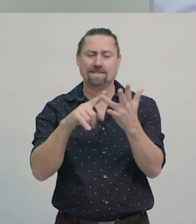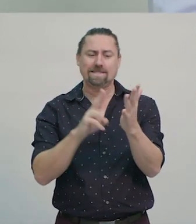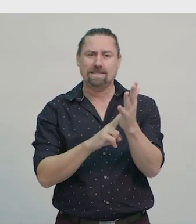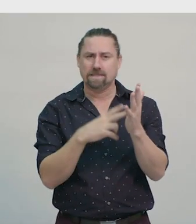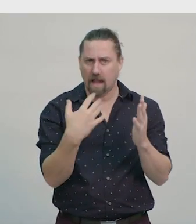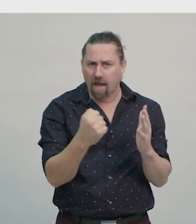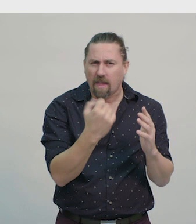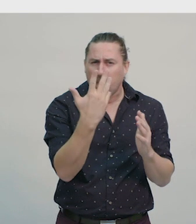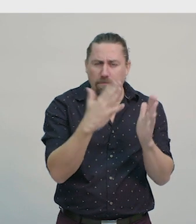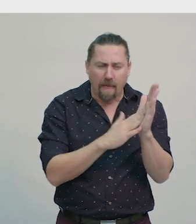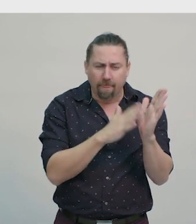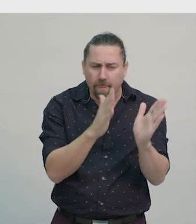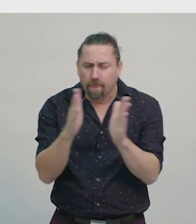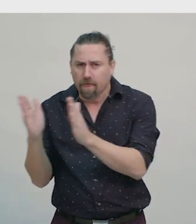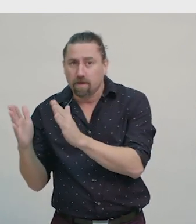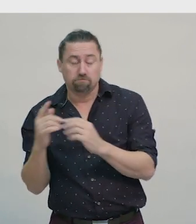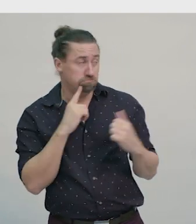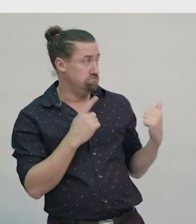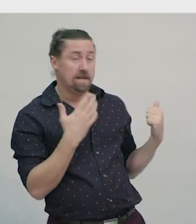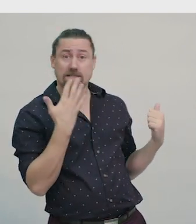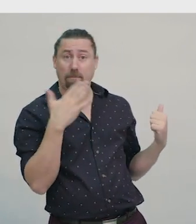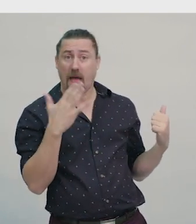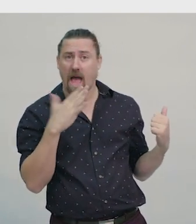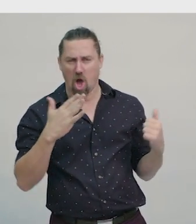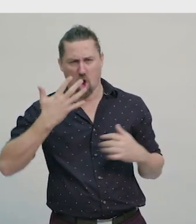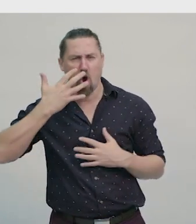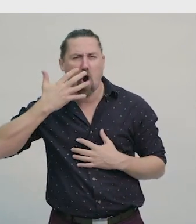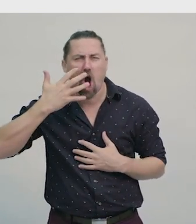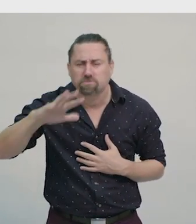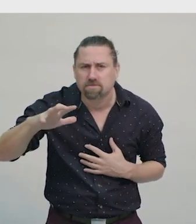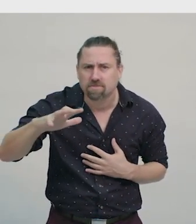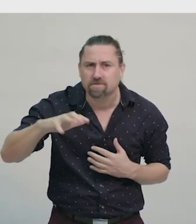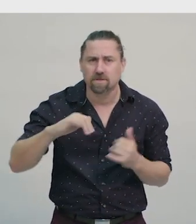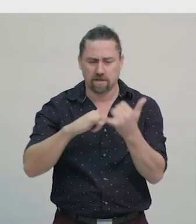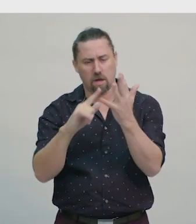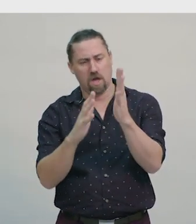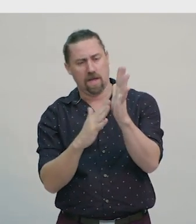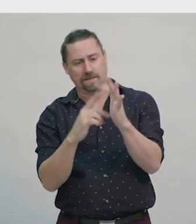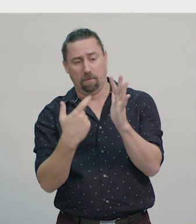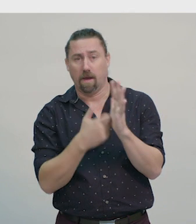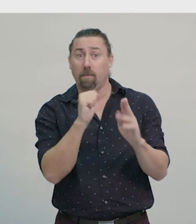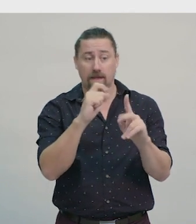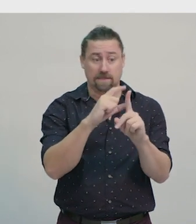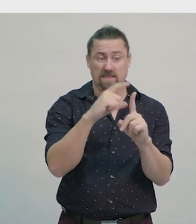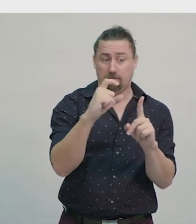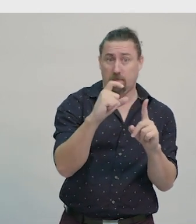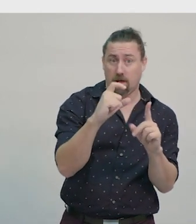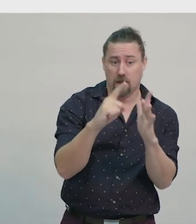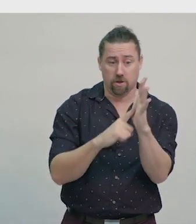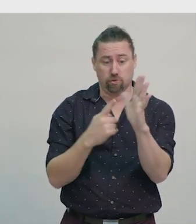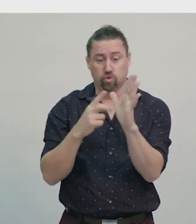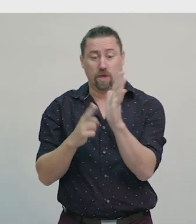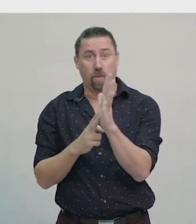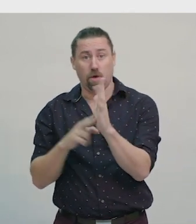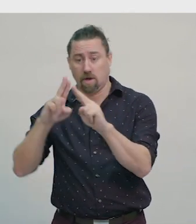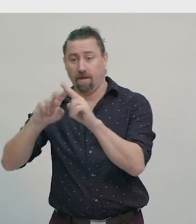investigate. Summer. In summer, it's really hot. The months of summer are December,